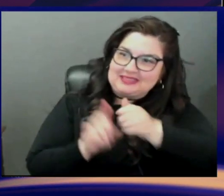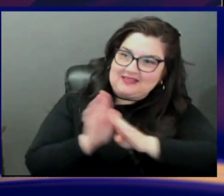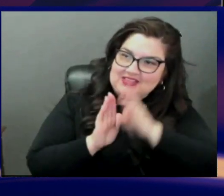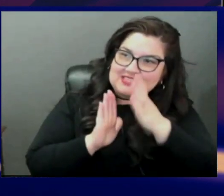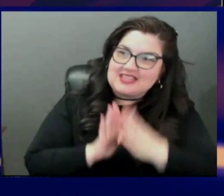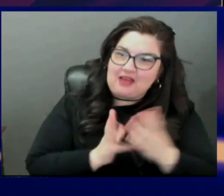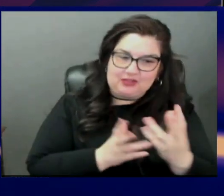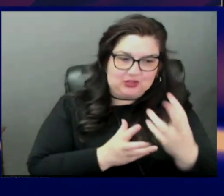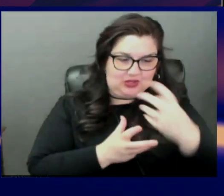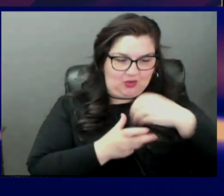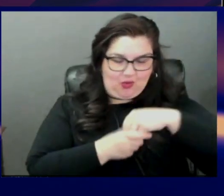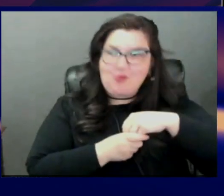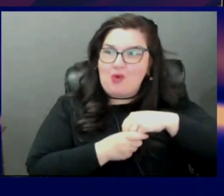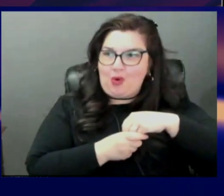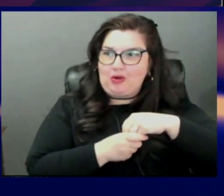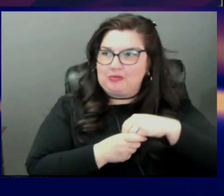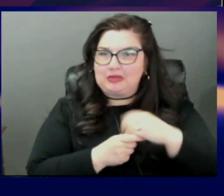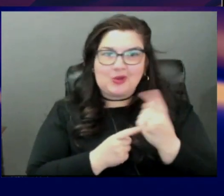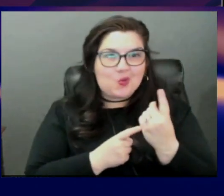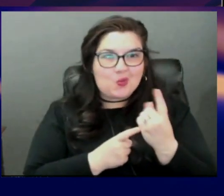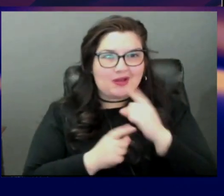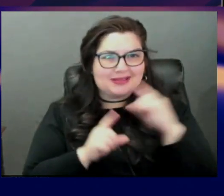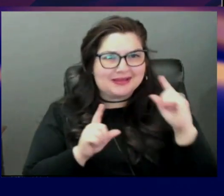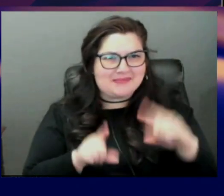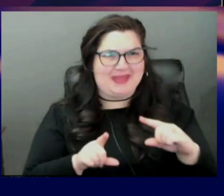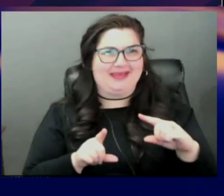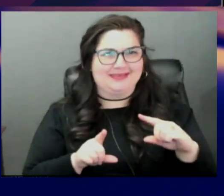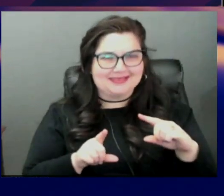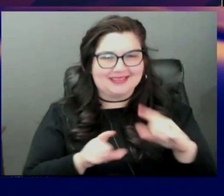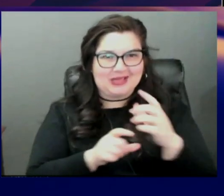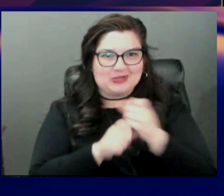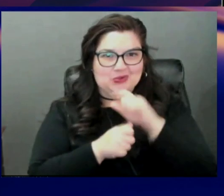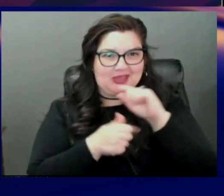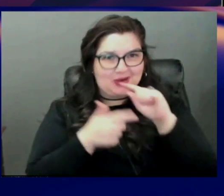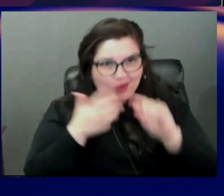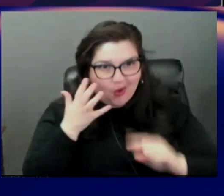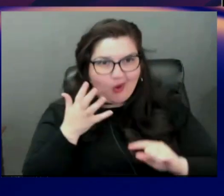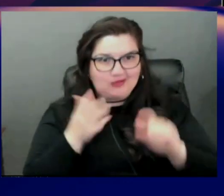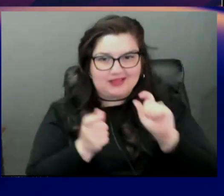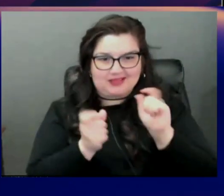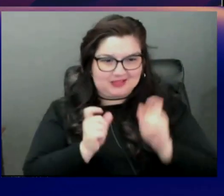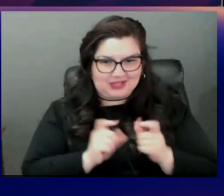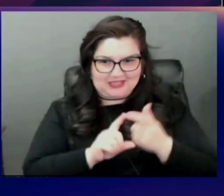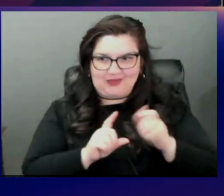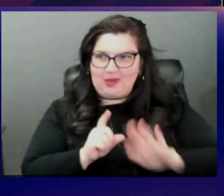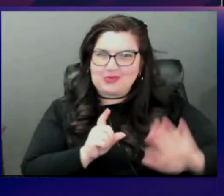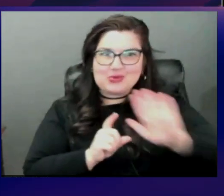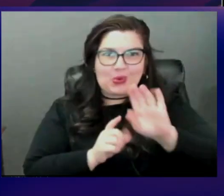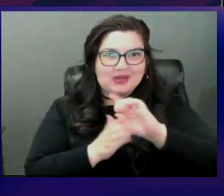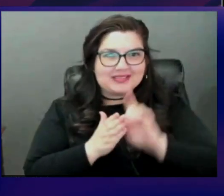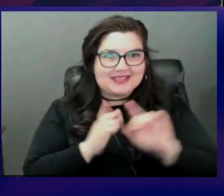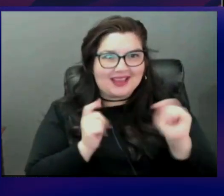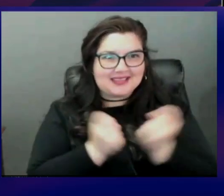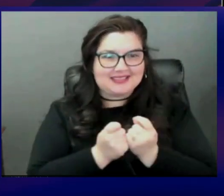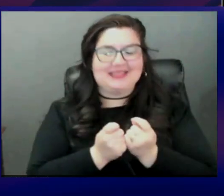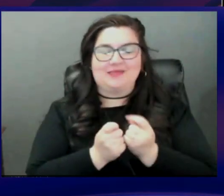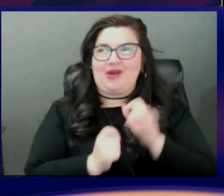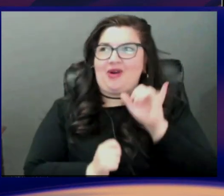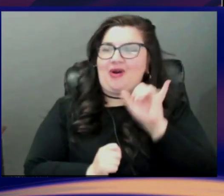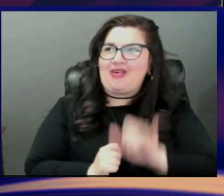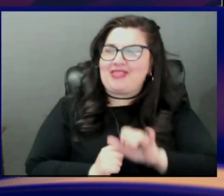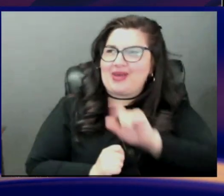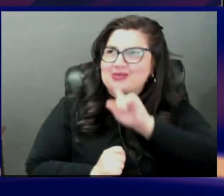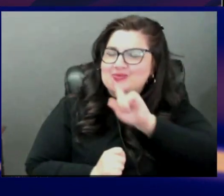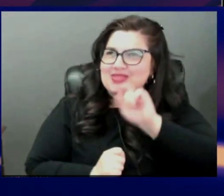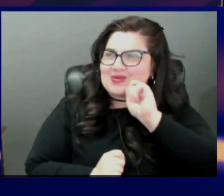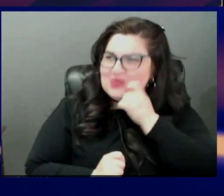like seemingly one command, Yep. and you get all of the changes from your design team. Exactly. That's exactly. super cool. Yep. Nice. And